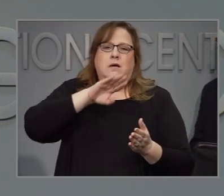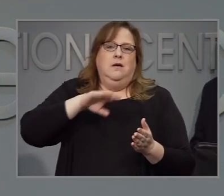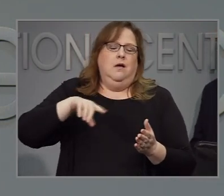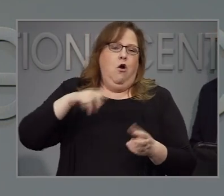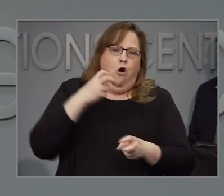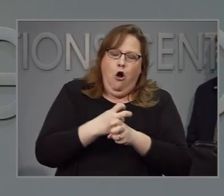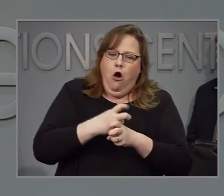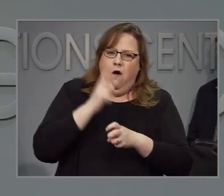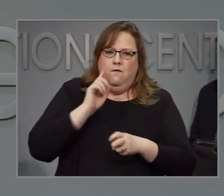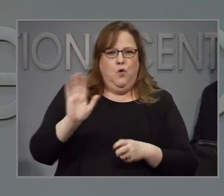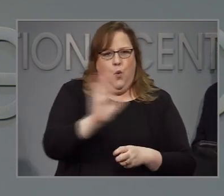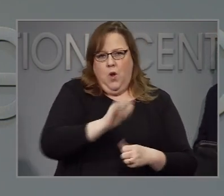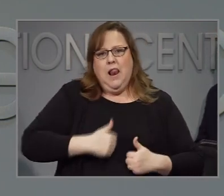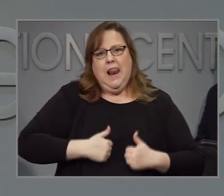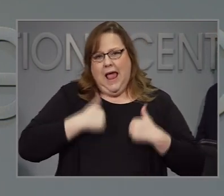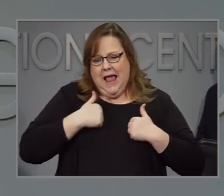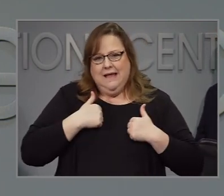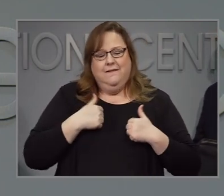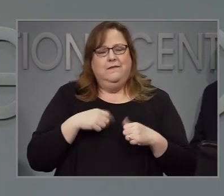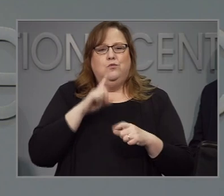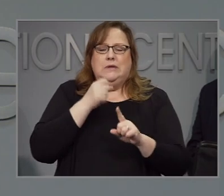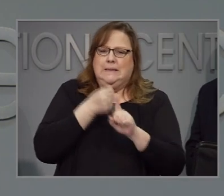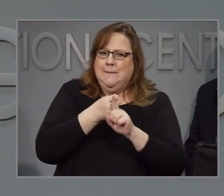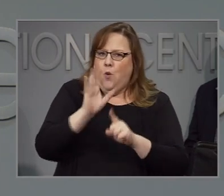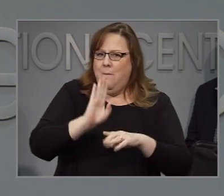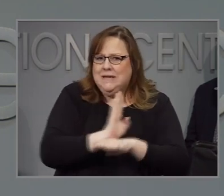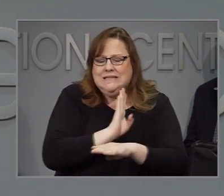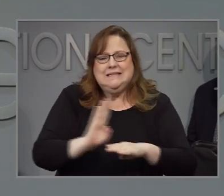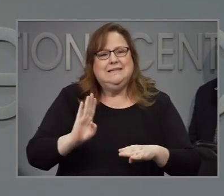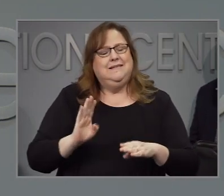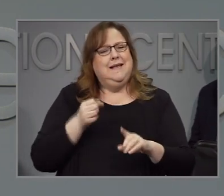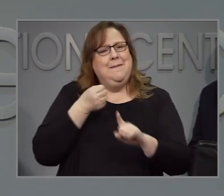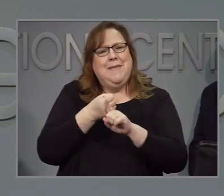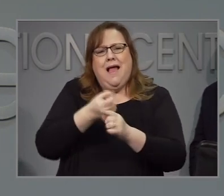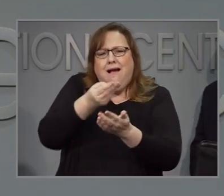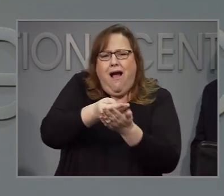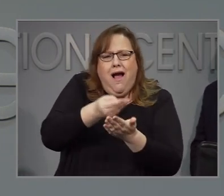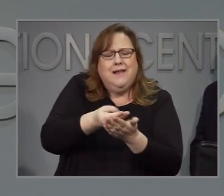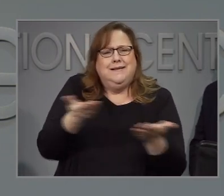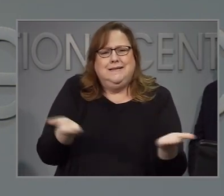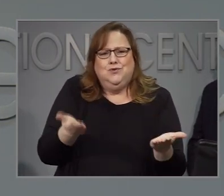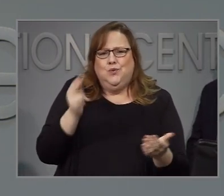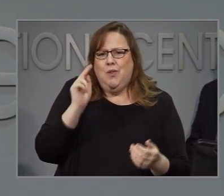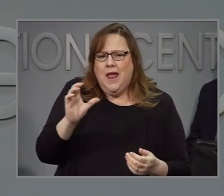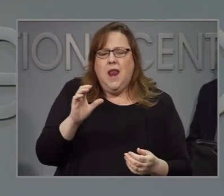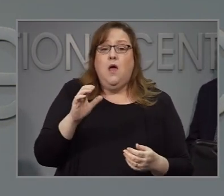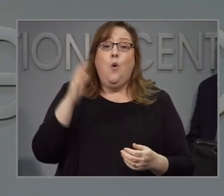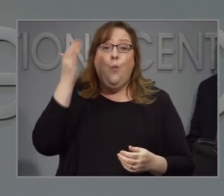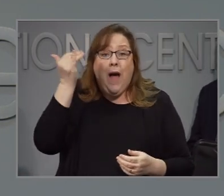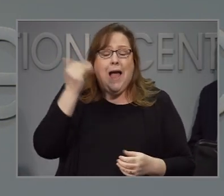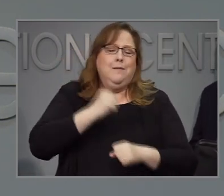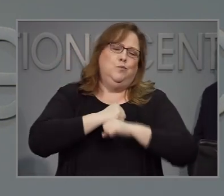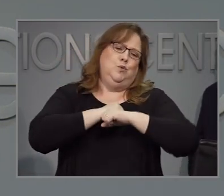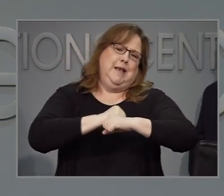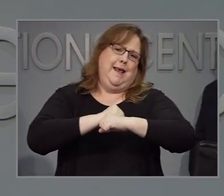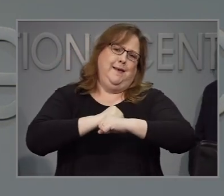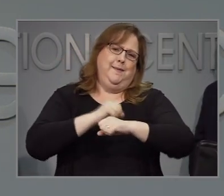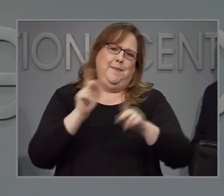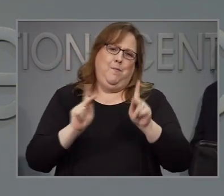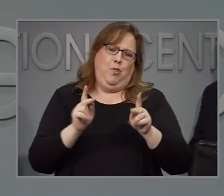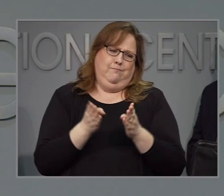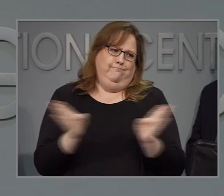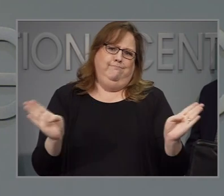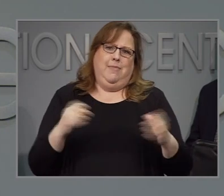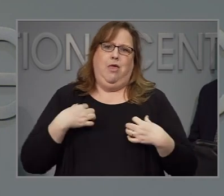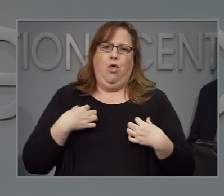everyone's lives. We've impacted business and the economy to protect public health, and I'm so grateful for everyone abiding